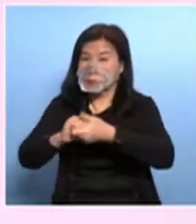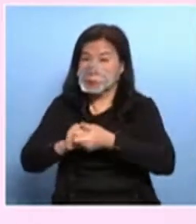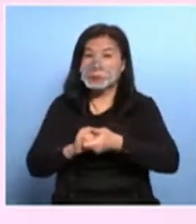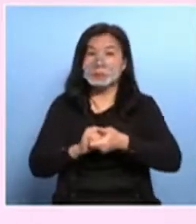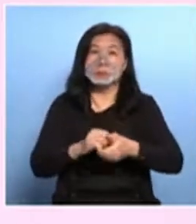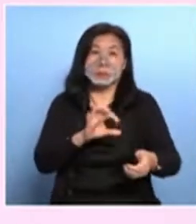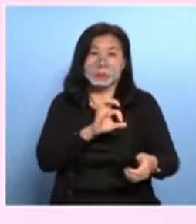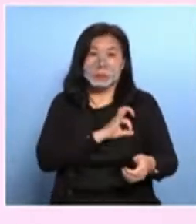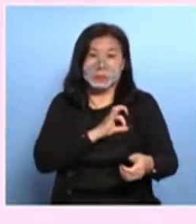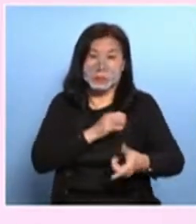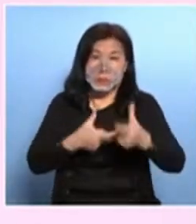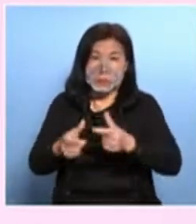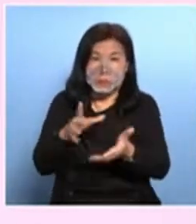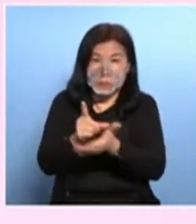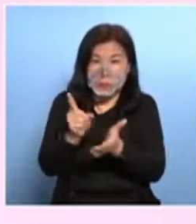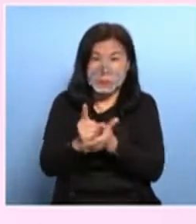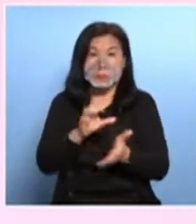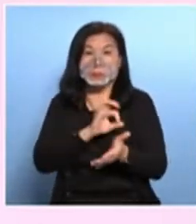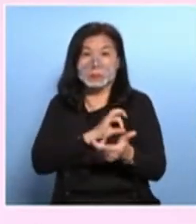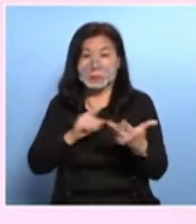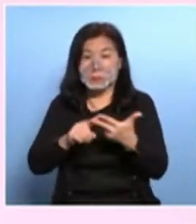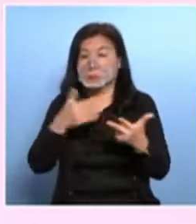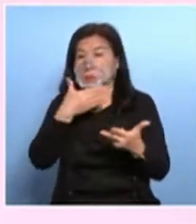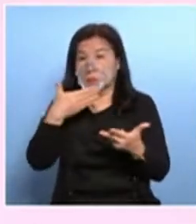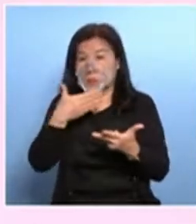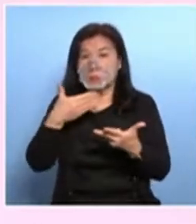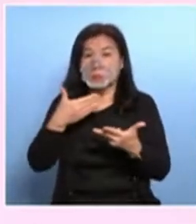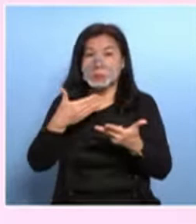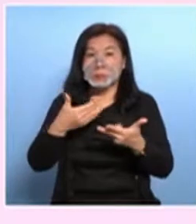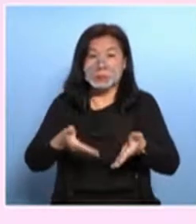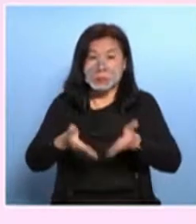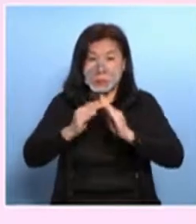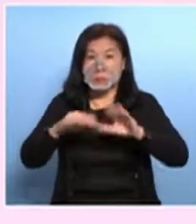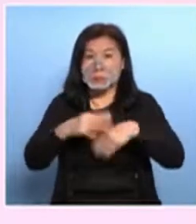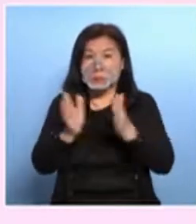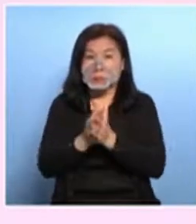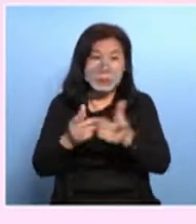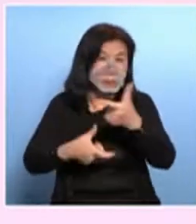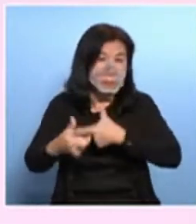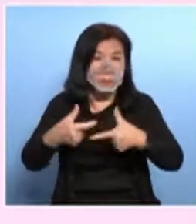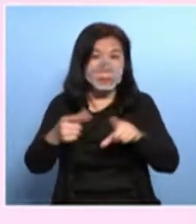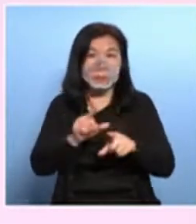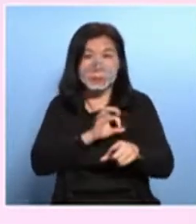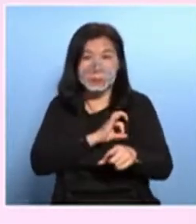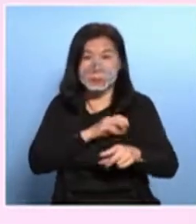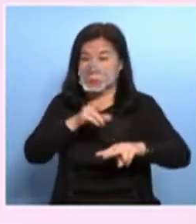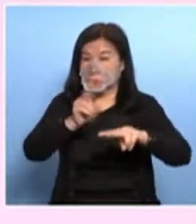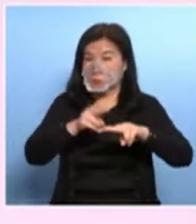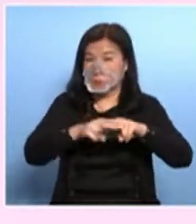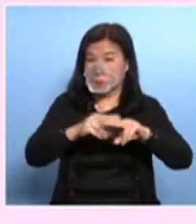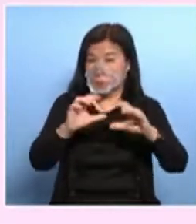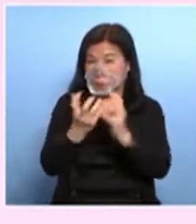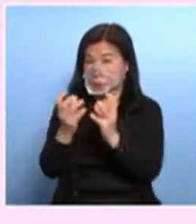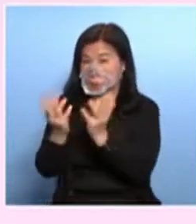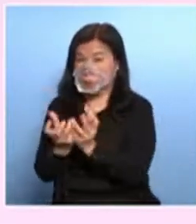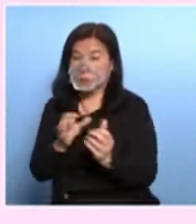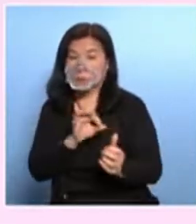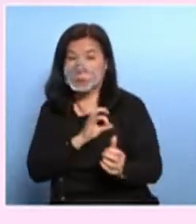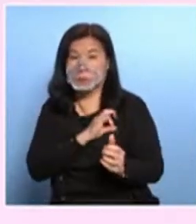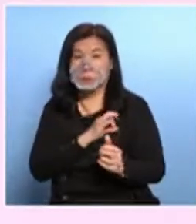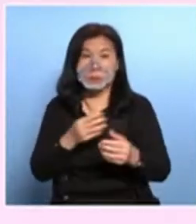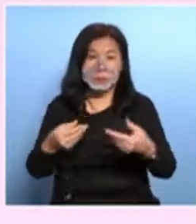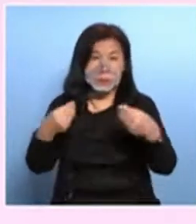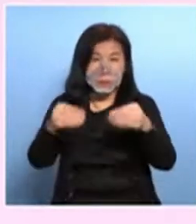mainland, training and exchange programs, business missions, as well as promotion activities will be organized in partnership